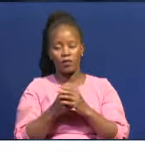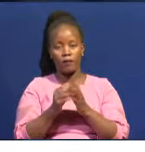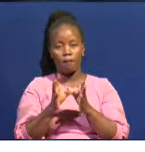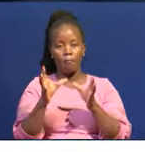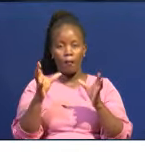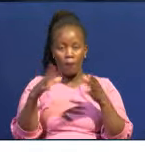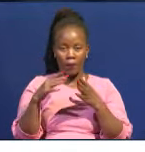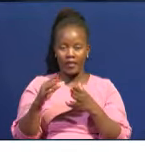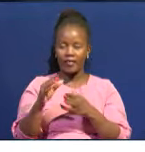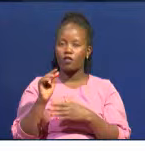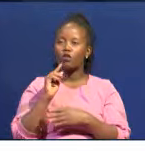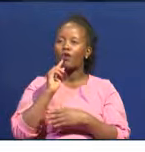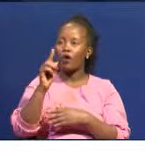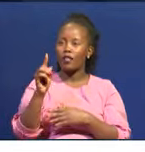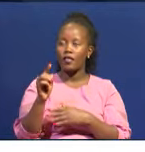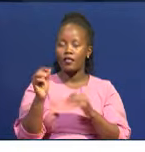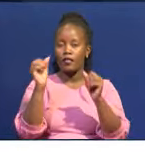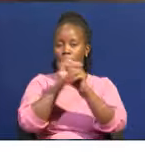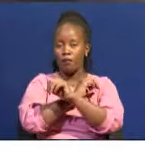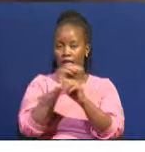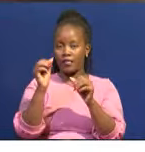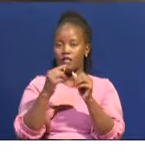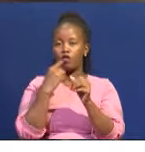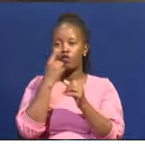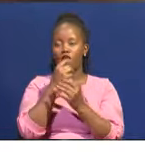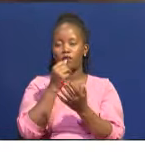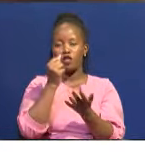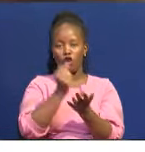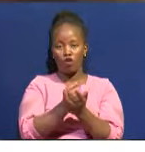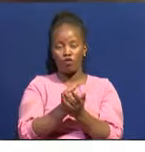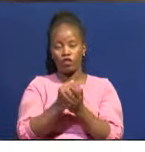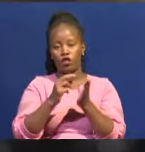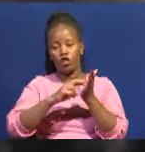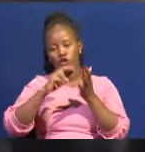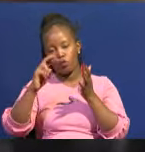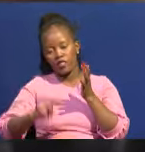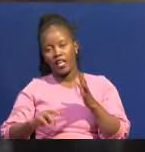Yoon, who has been in office since 2022, to resign or face impeachment.